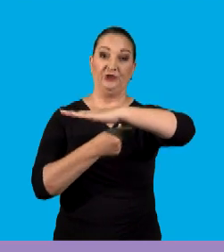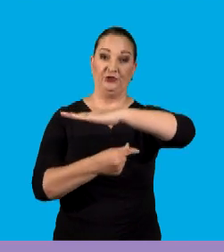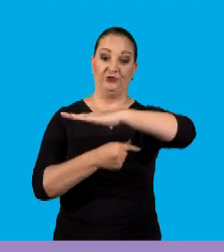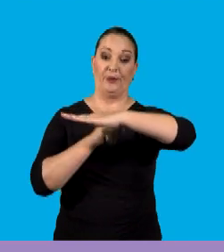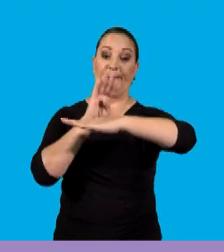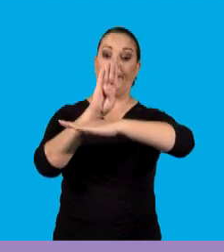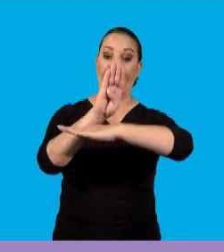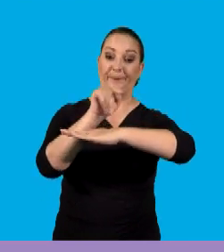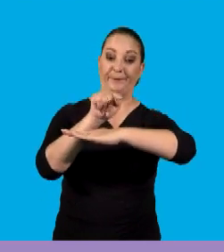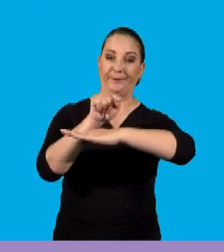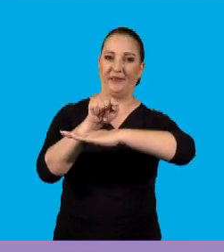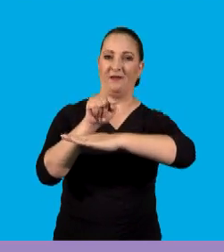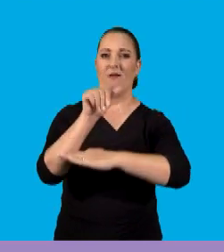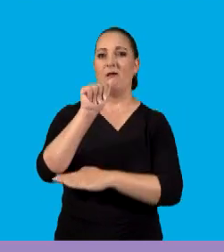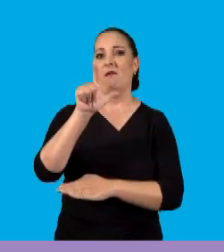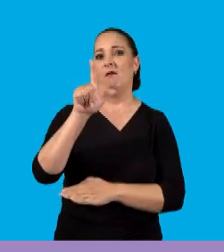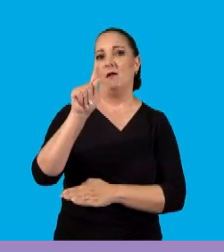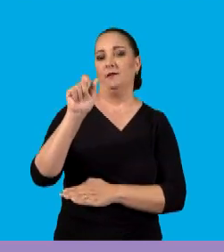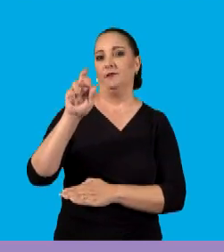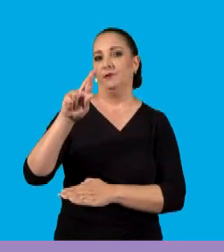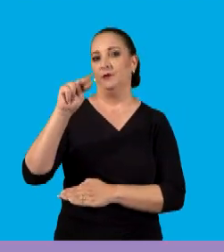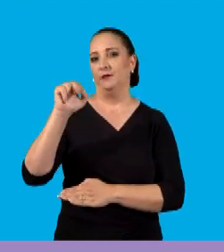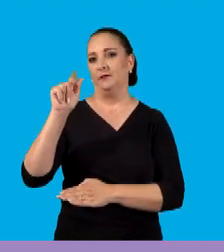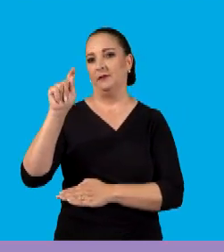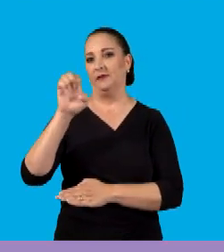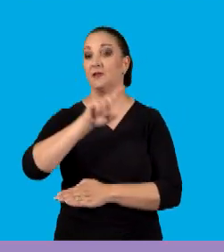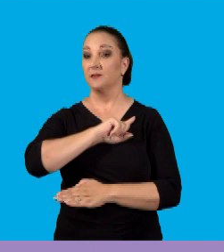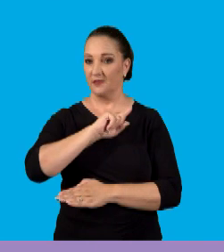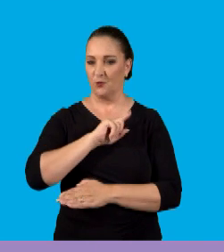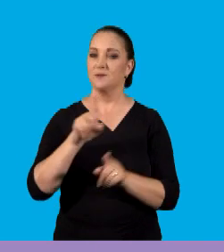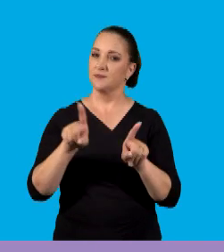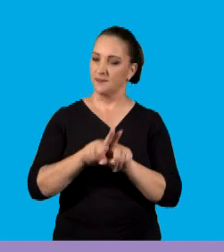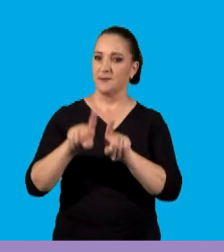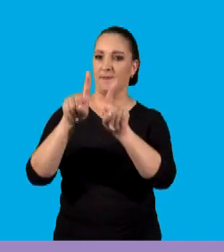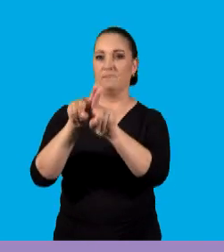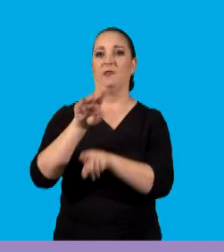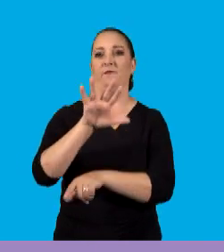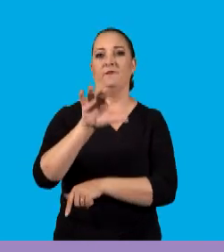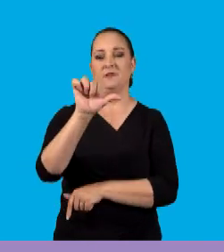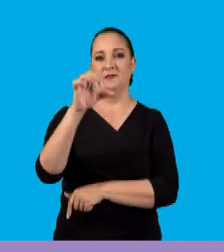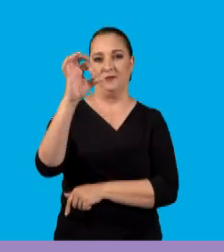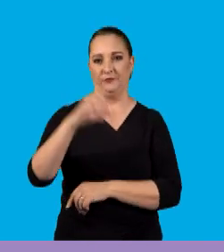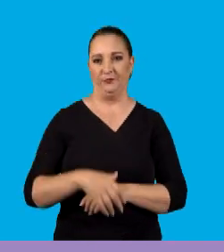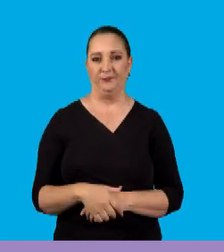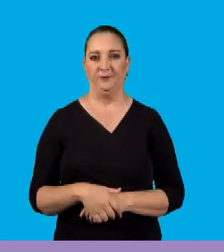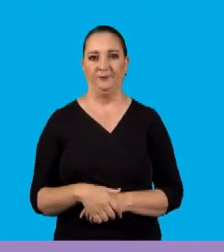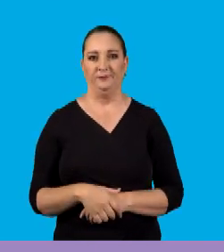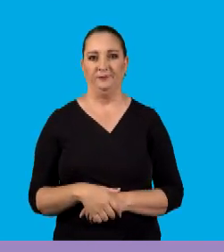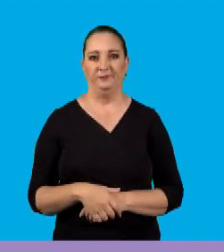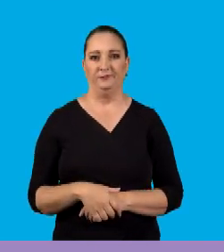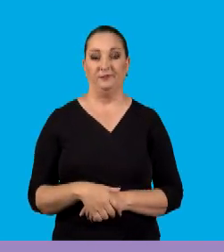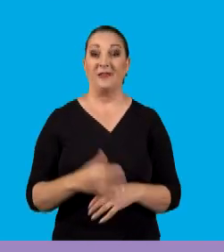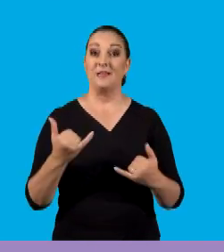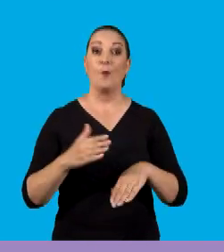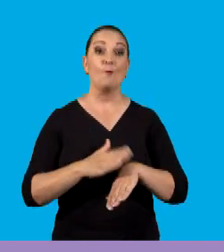with angle B, then angle B also equals 56 degrees. And there is